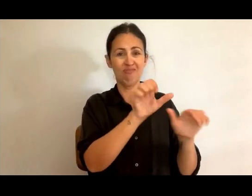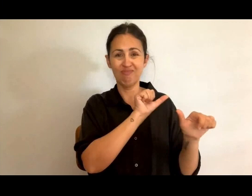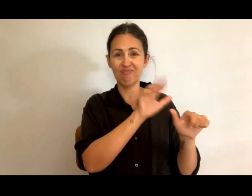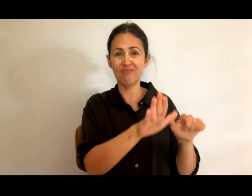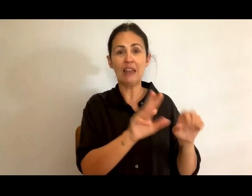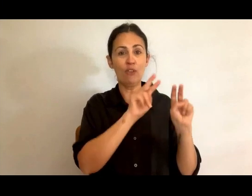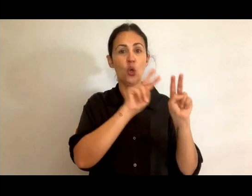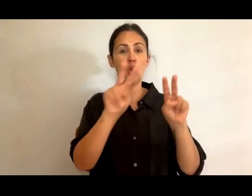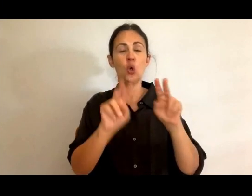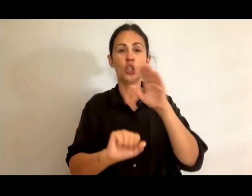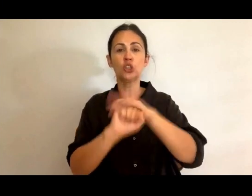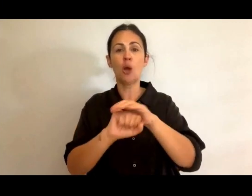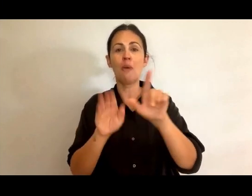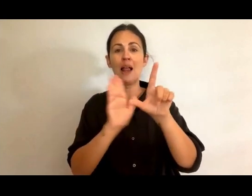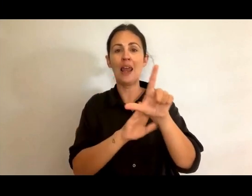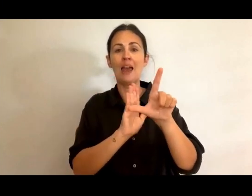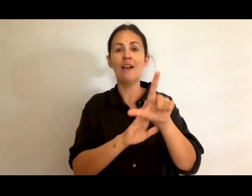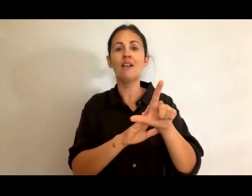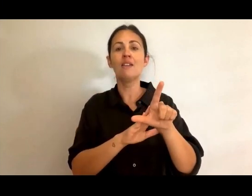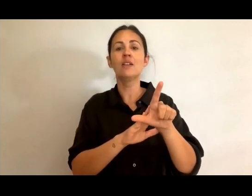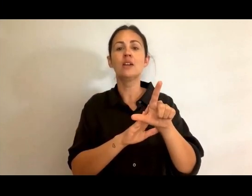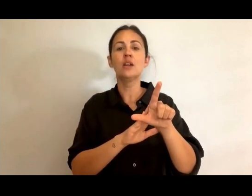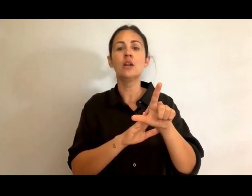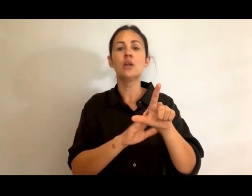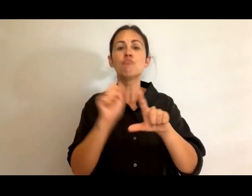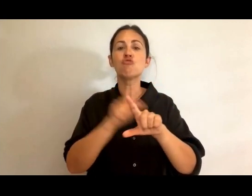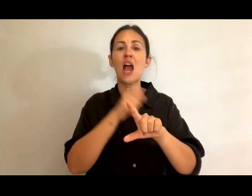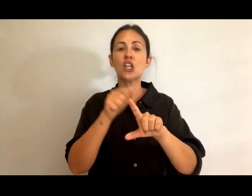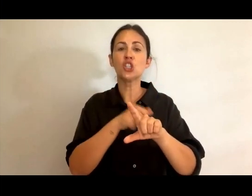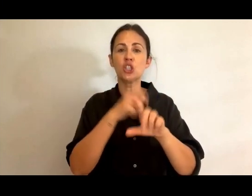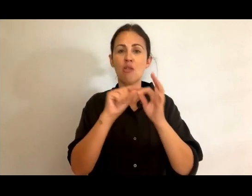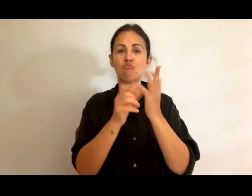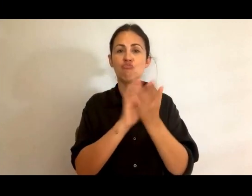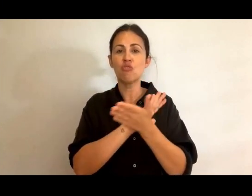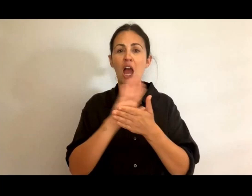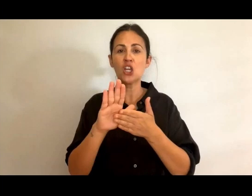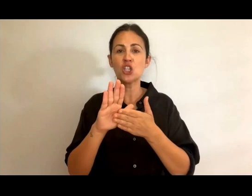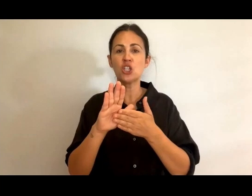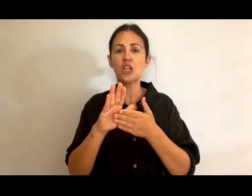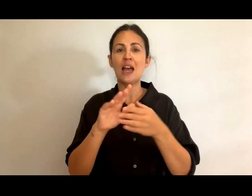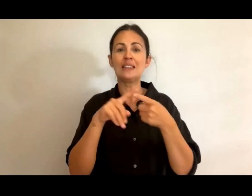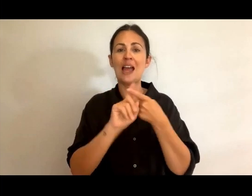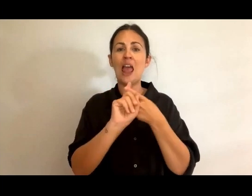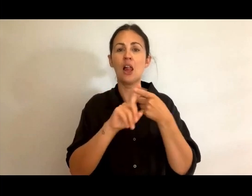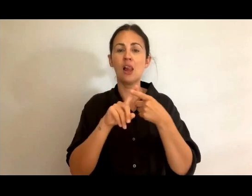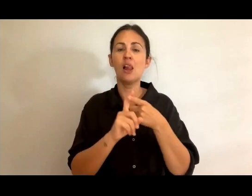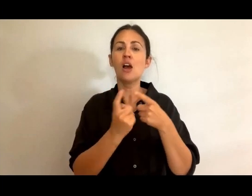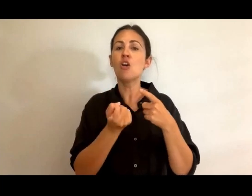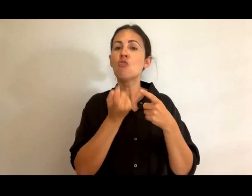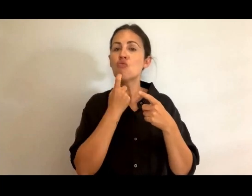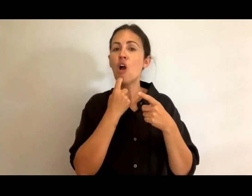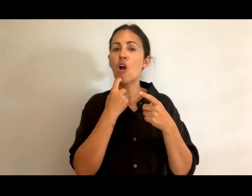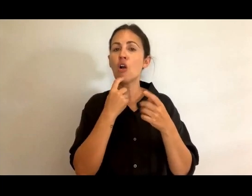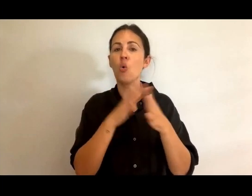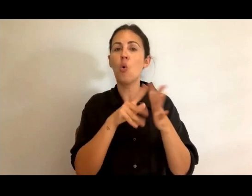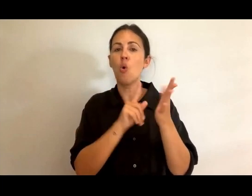brush-tailed rock wallaby, that was done by a student that obviously is not engaged with school. We're lucky to actually have him starting to turn up